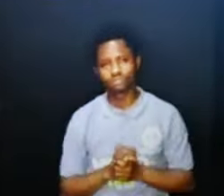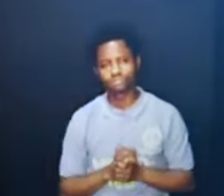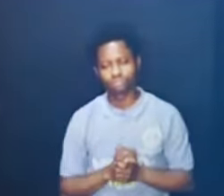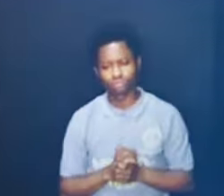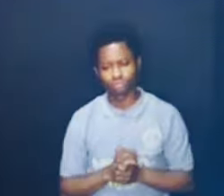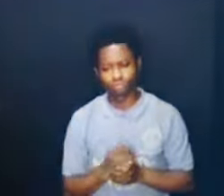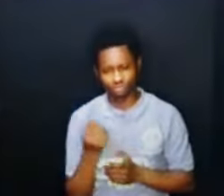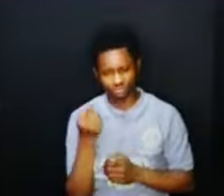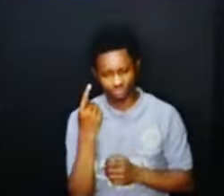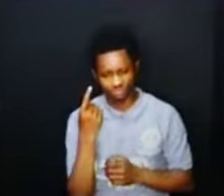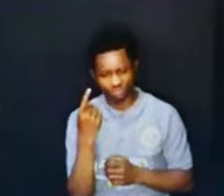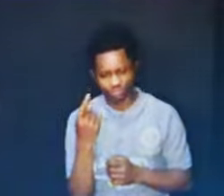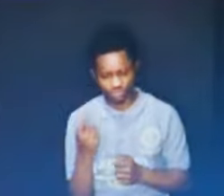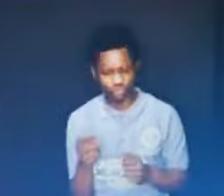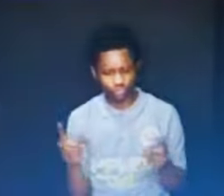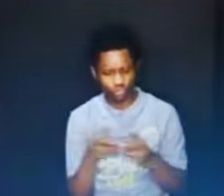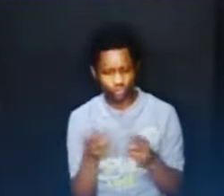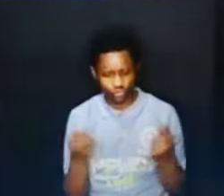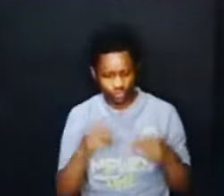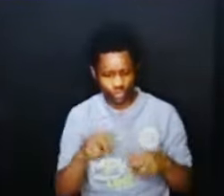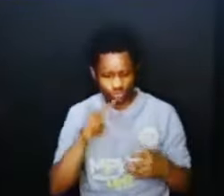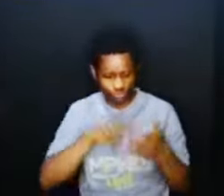Are we together?